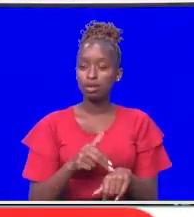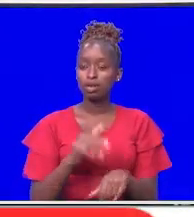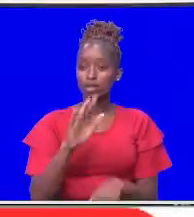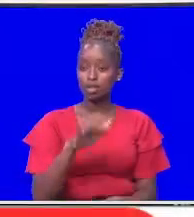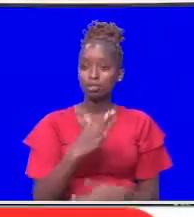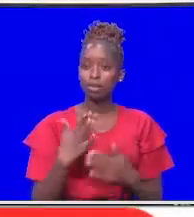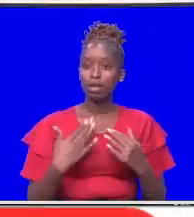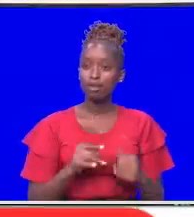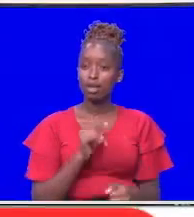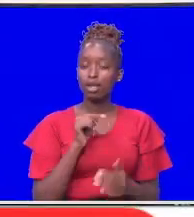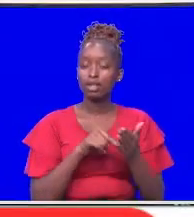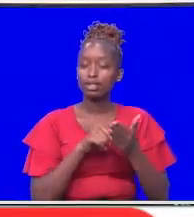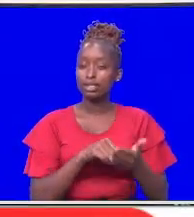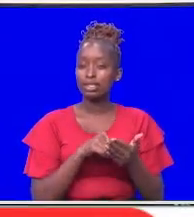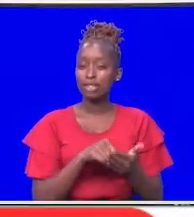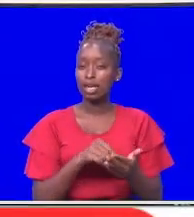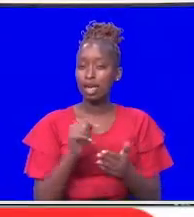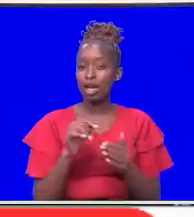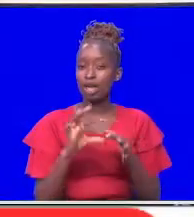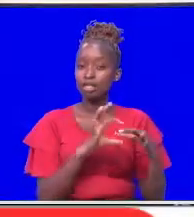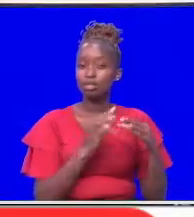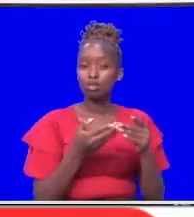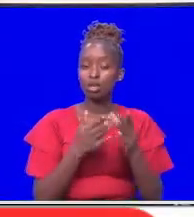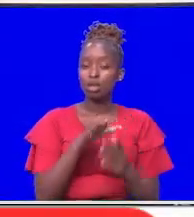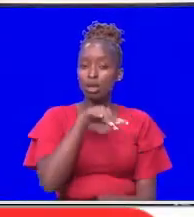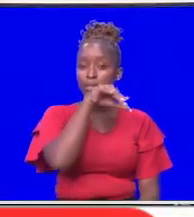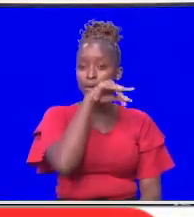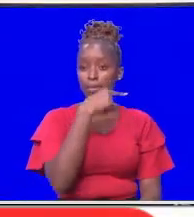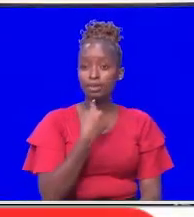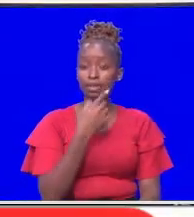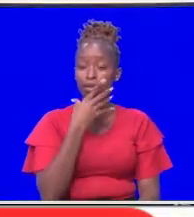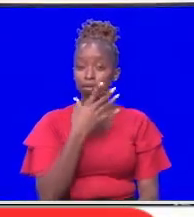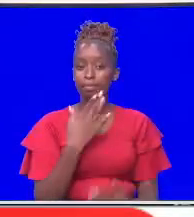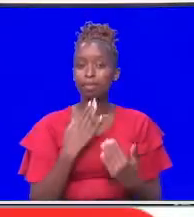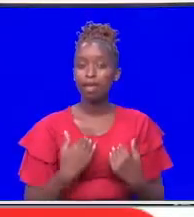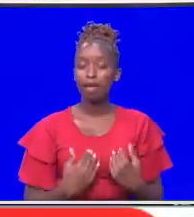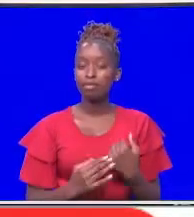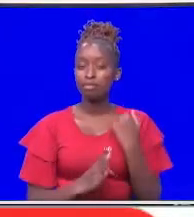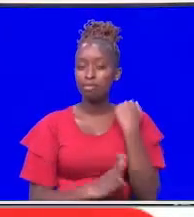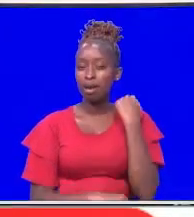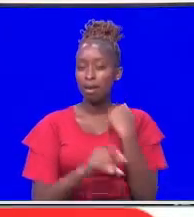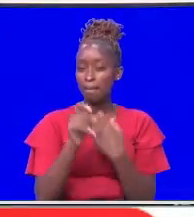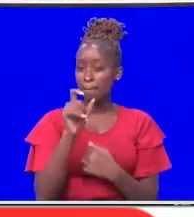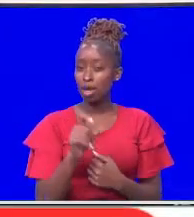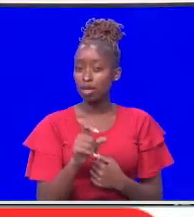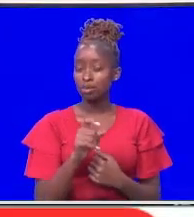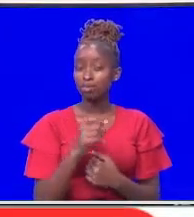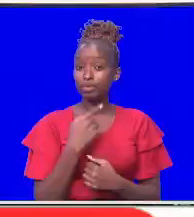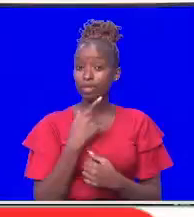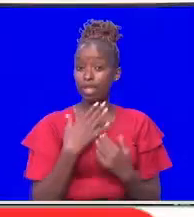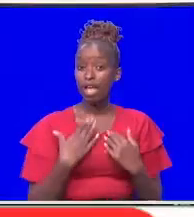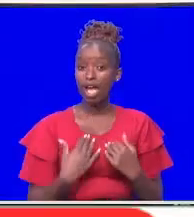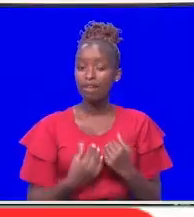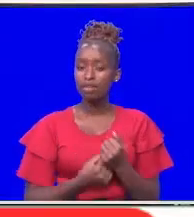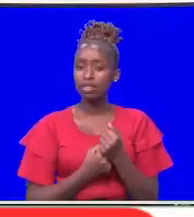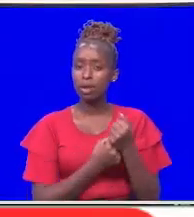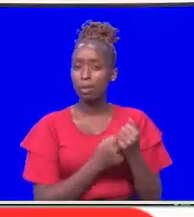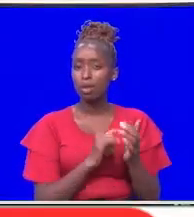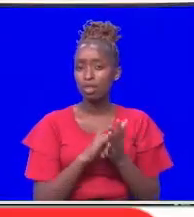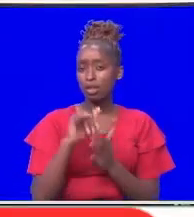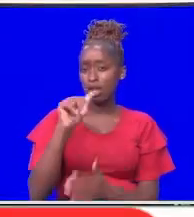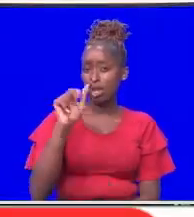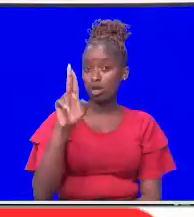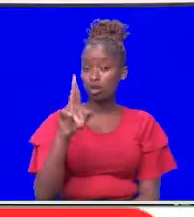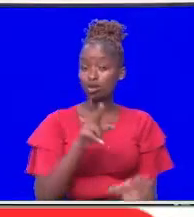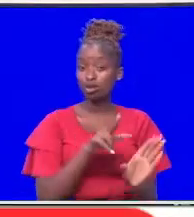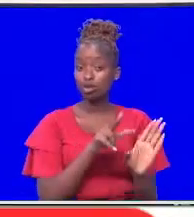criticize Azimio leader Raila Odinga for being thankless to President William Ruto, who is backing his African Union Commission